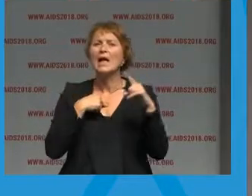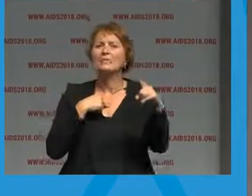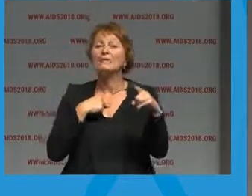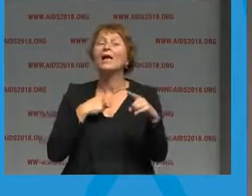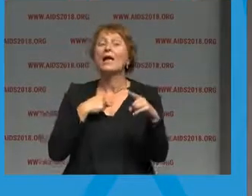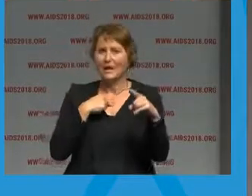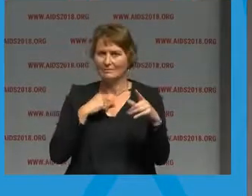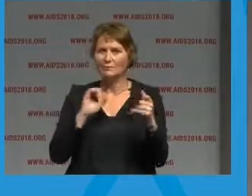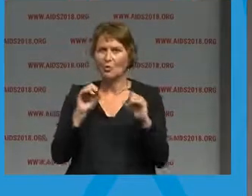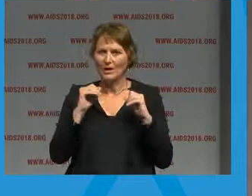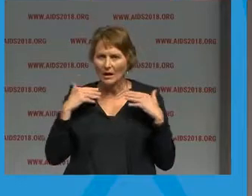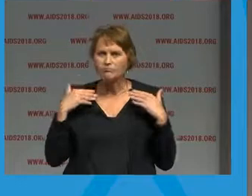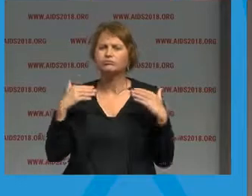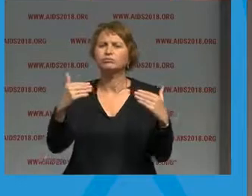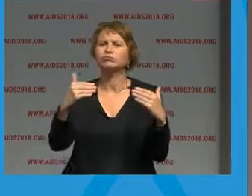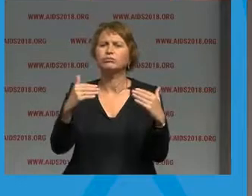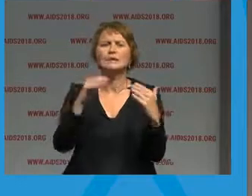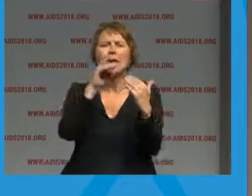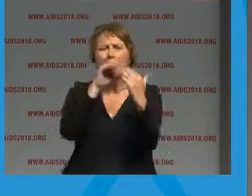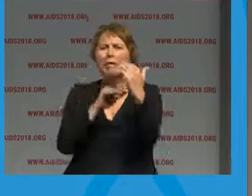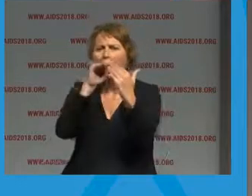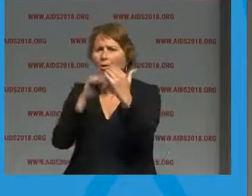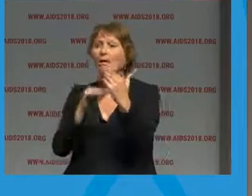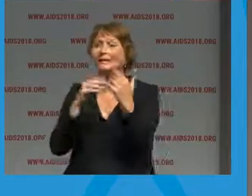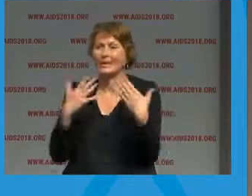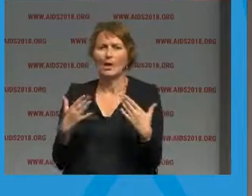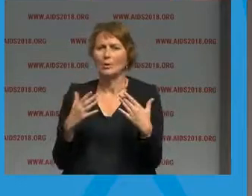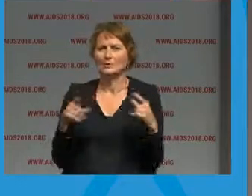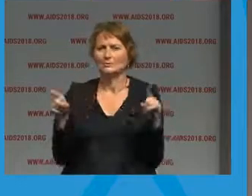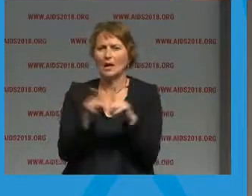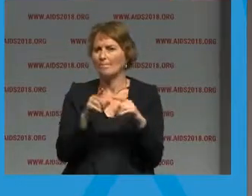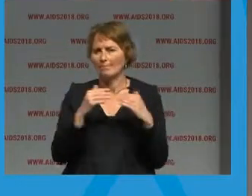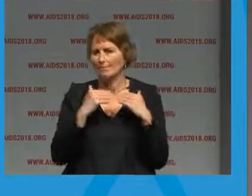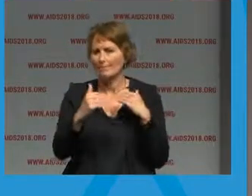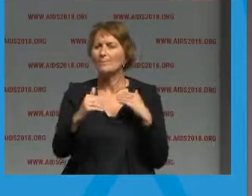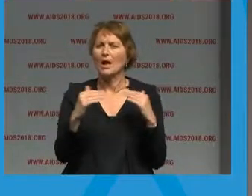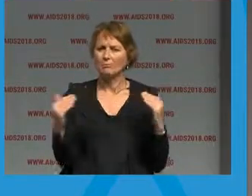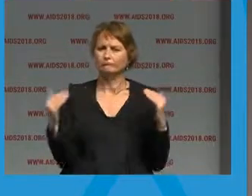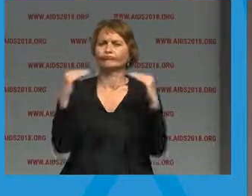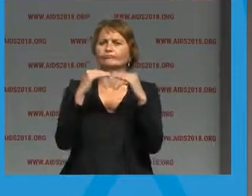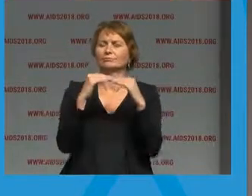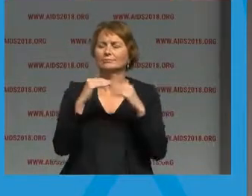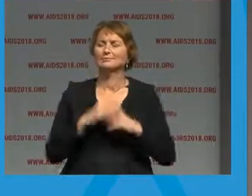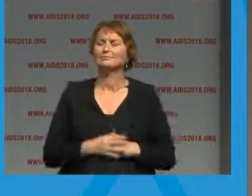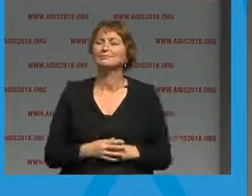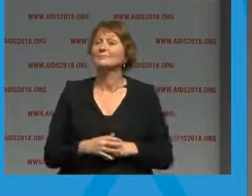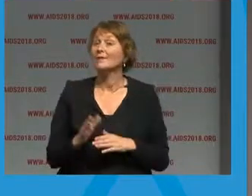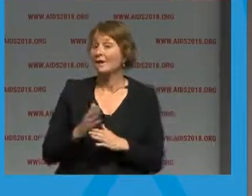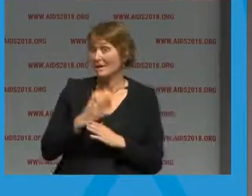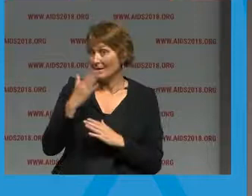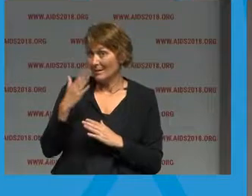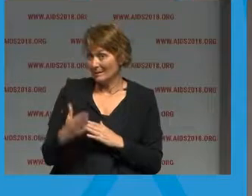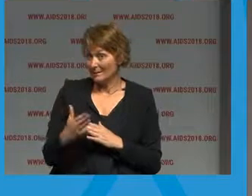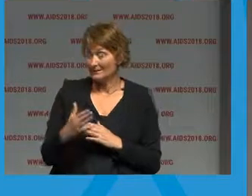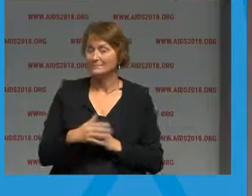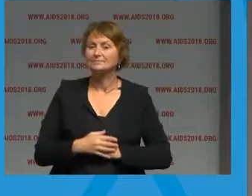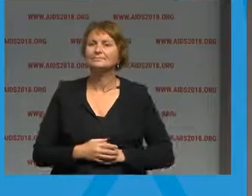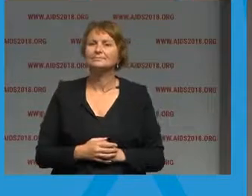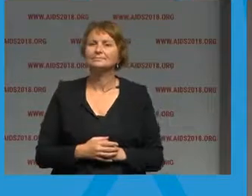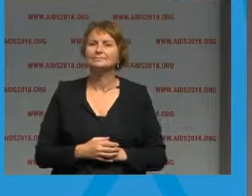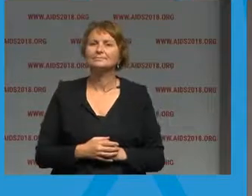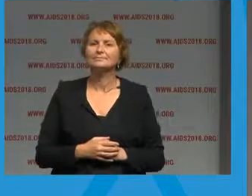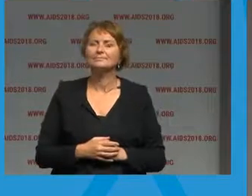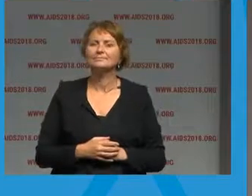in the delivery systems that are already stood up. I think, finally, I just wanted to echo the